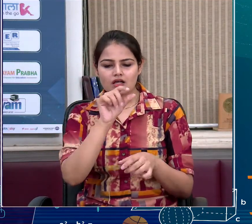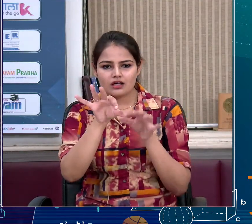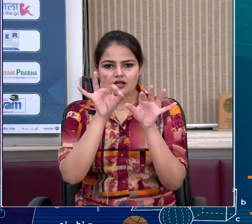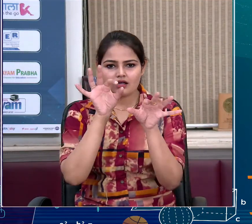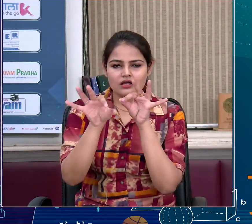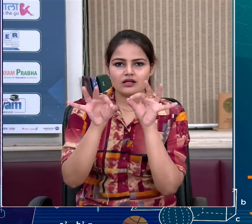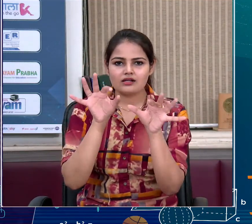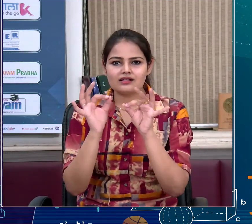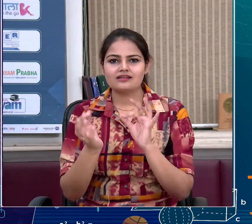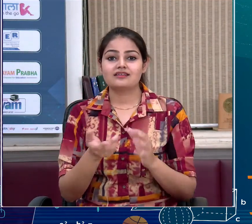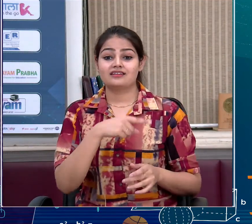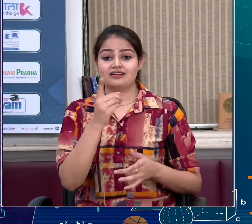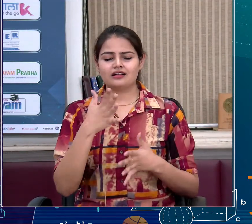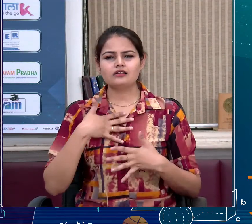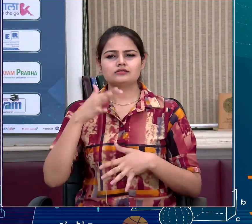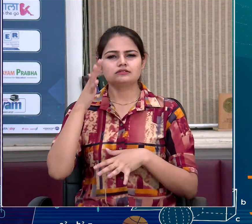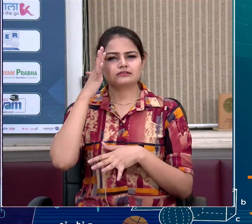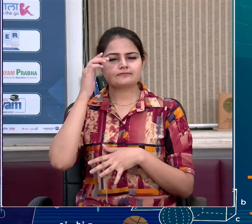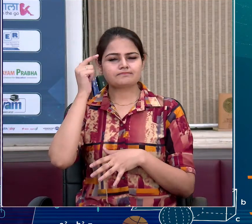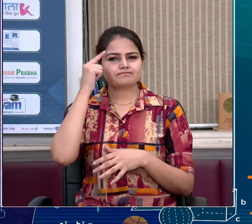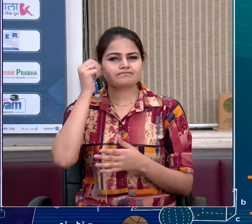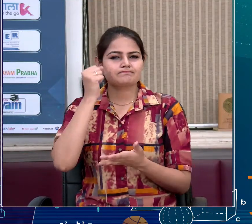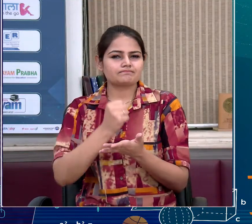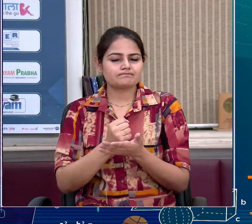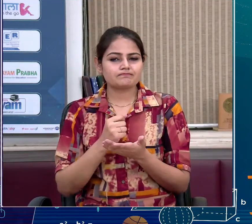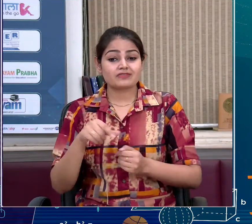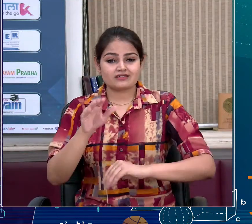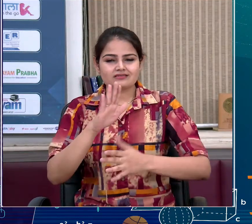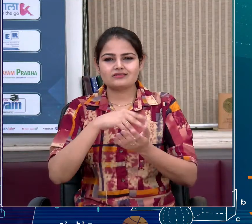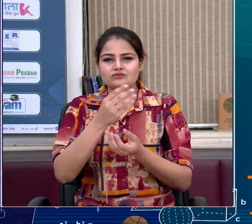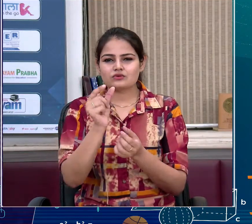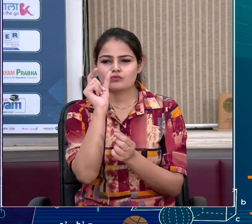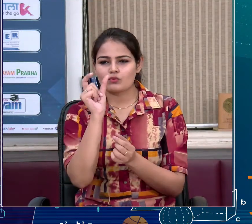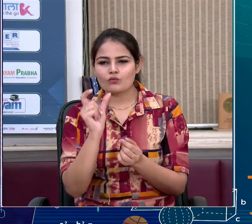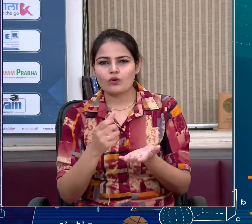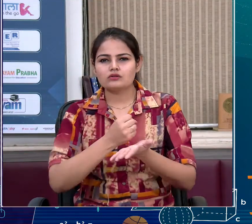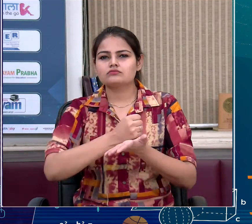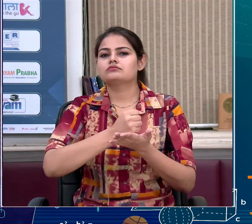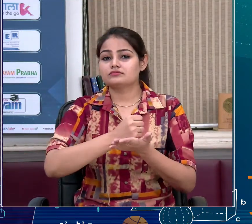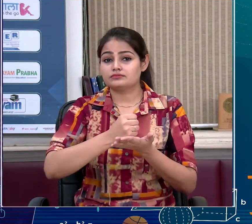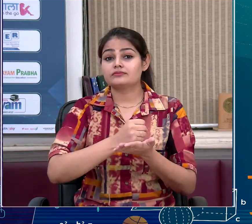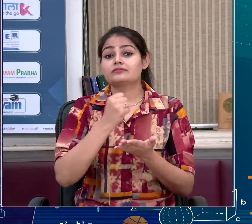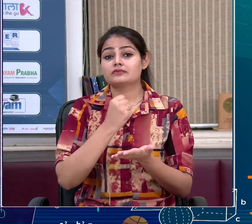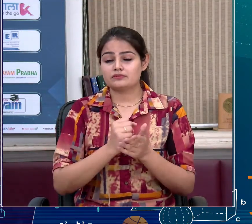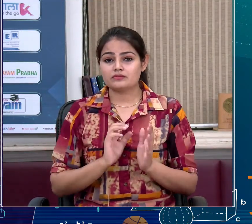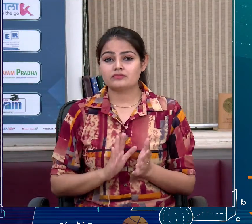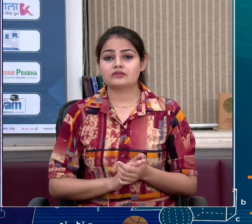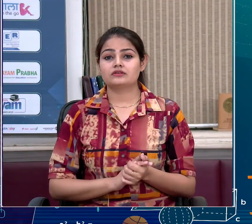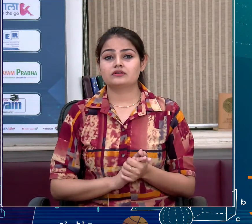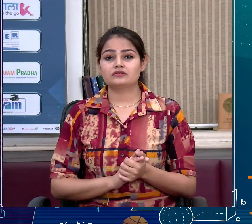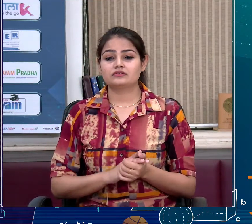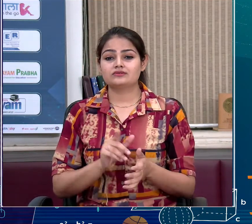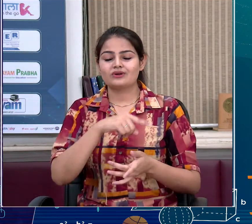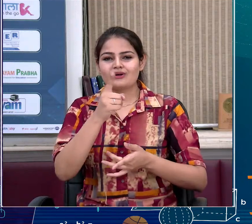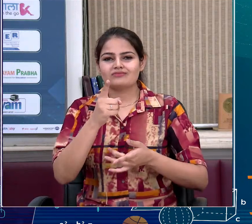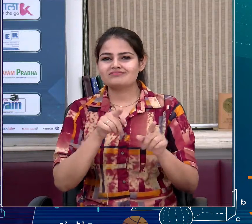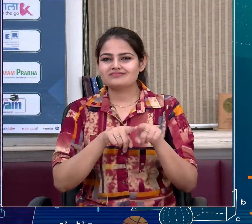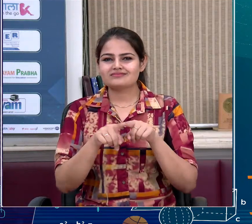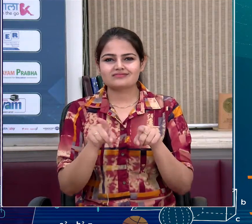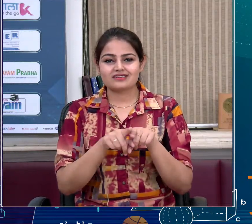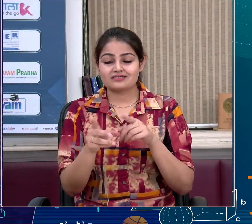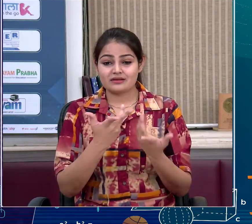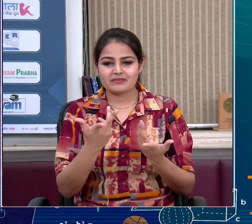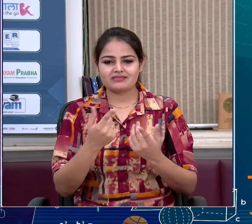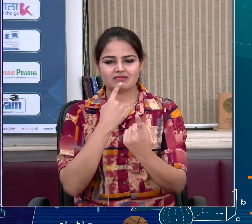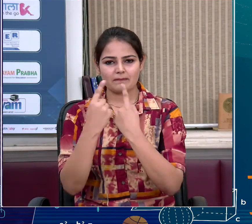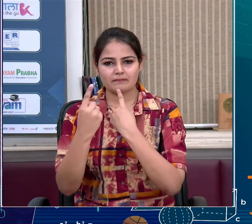words, and ensure that we practice using those words in our day-to-day lives, maybe while speaking or while talking to each other or